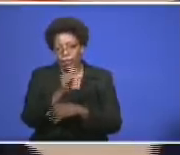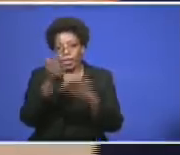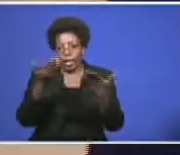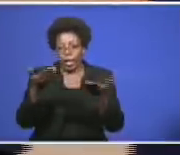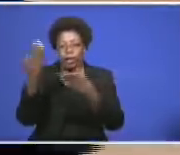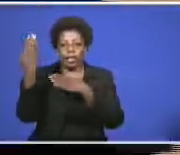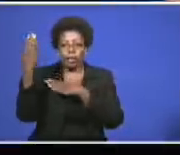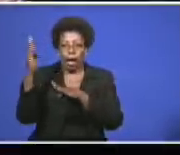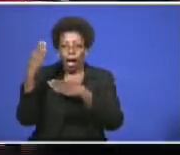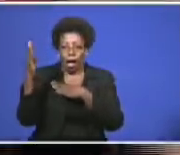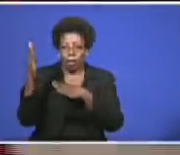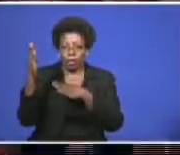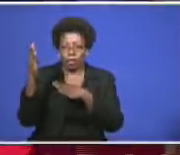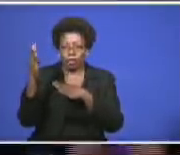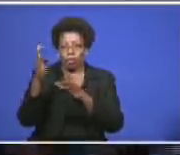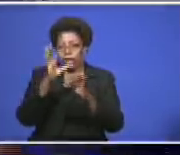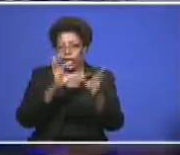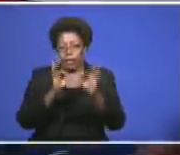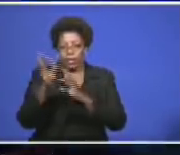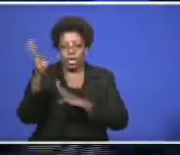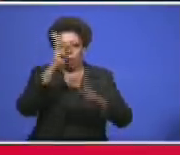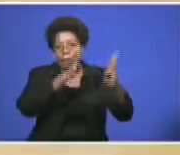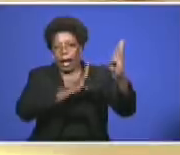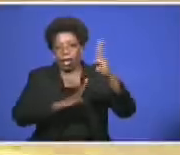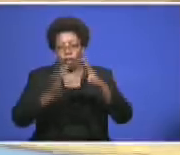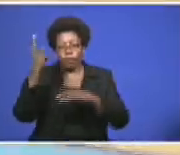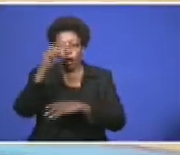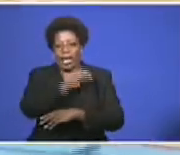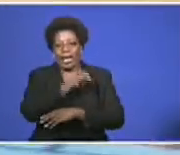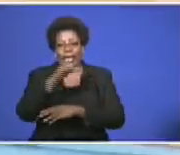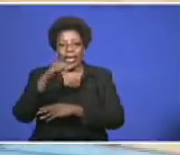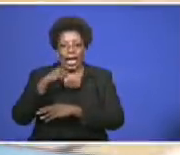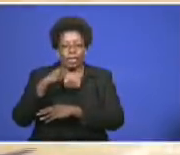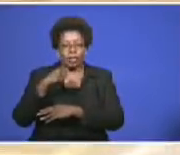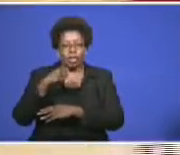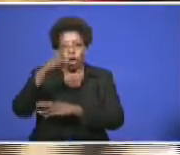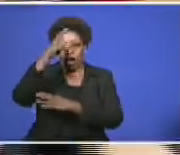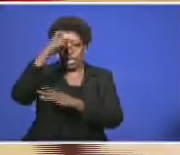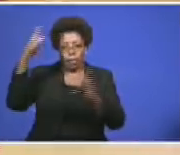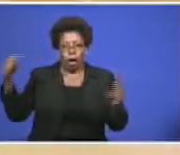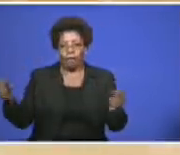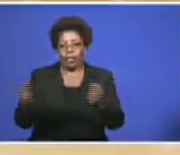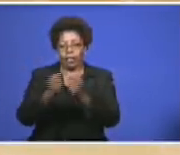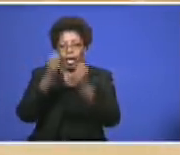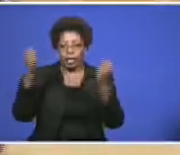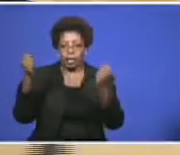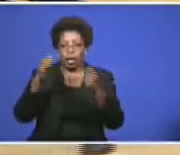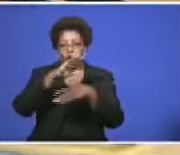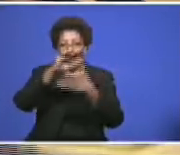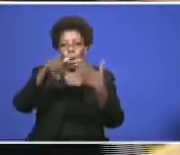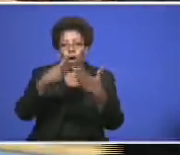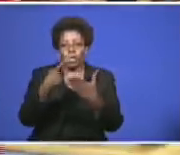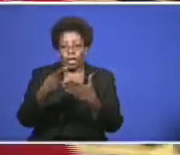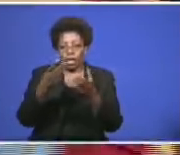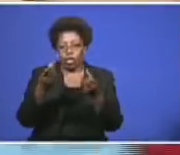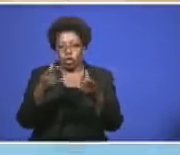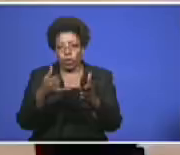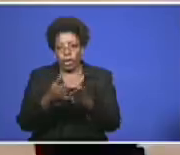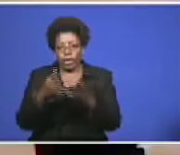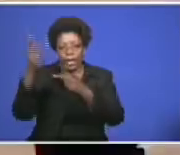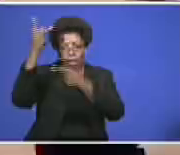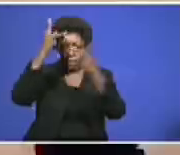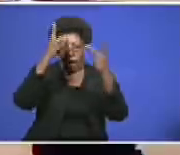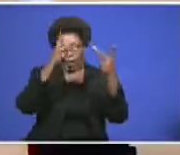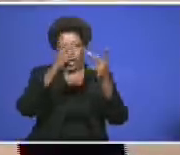in the Bahamas. Whether it's the Battle for Atlantis or Summer of Thunder, participants can all say they threw it down in